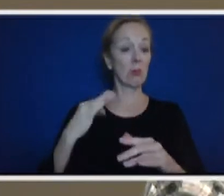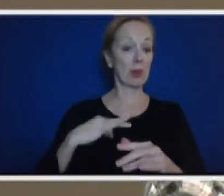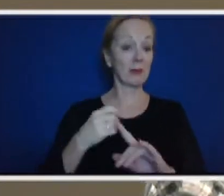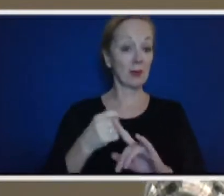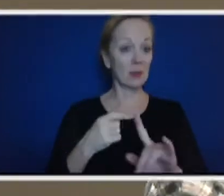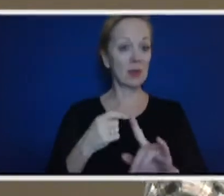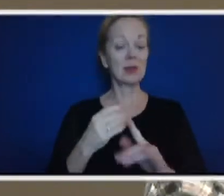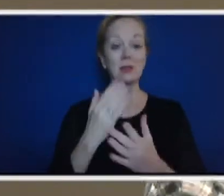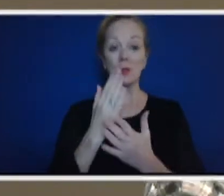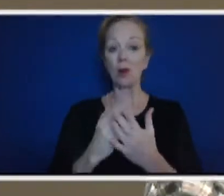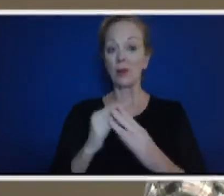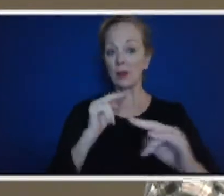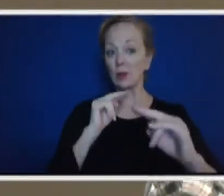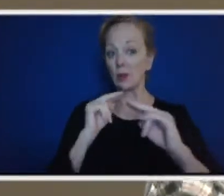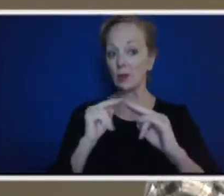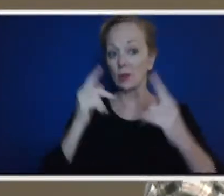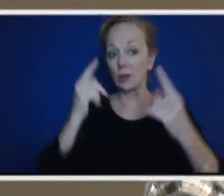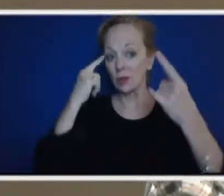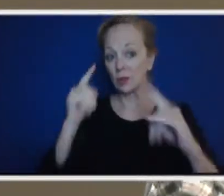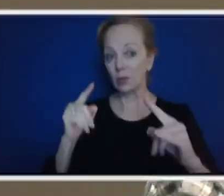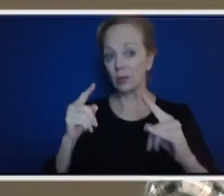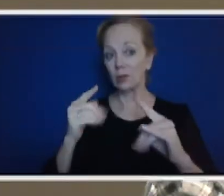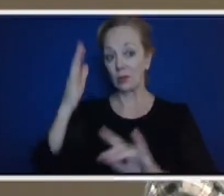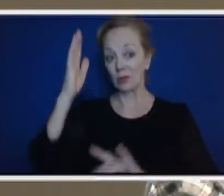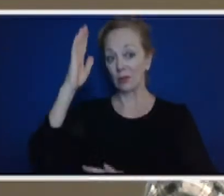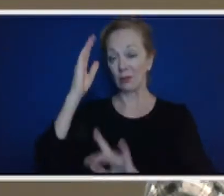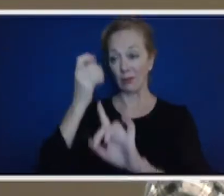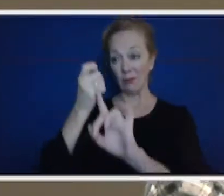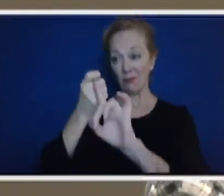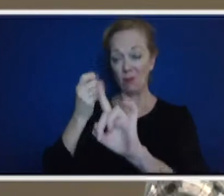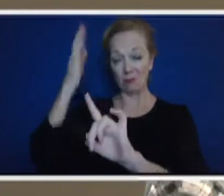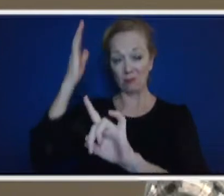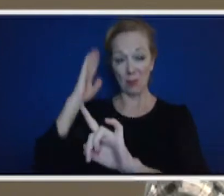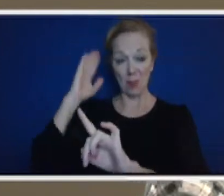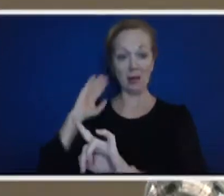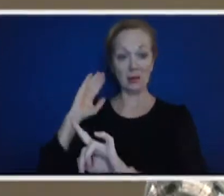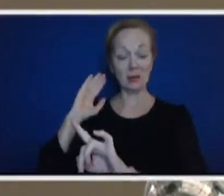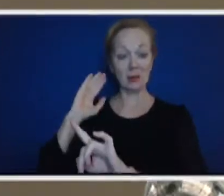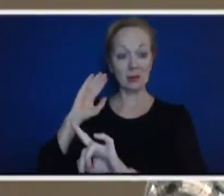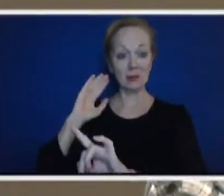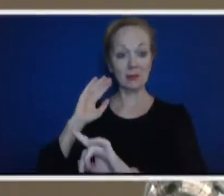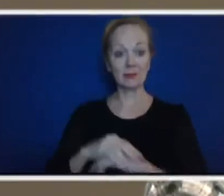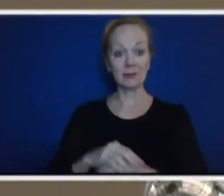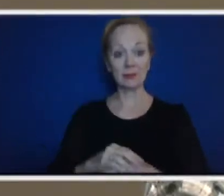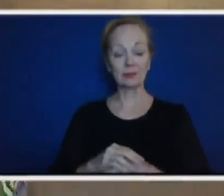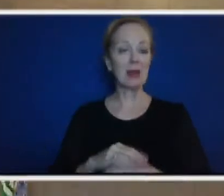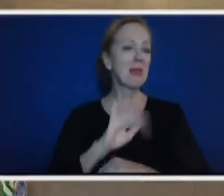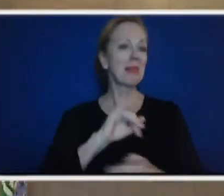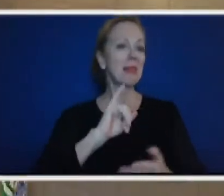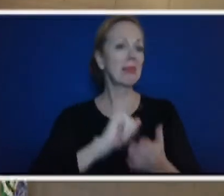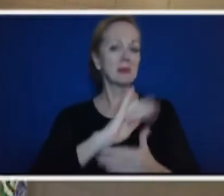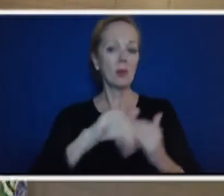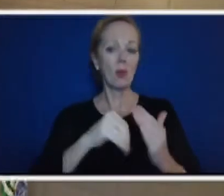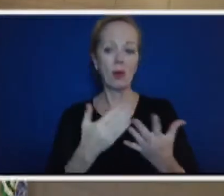negotiated agreement in the past. Okay. Yeah, that would be helpful. And that's all I have. Thank you, Ms. Barbara.